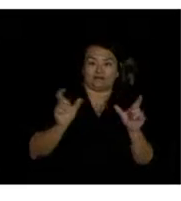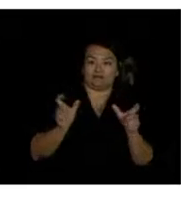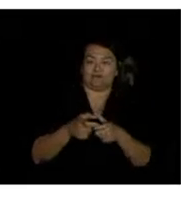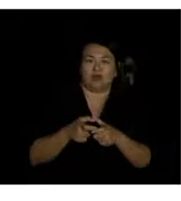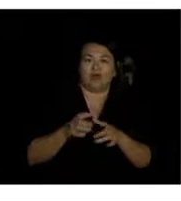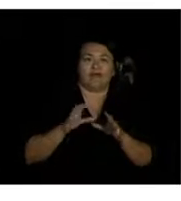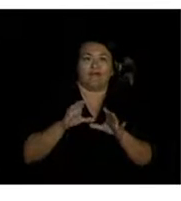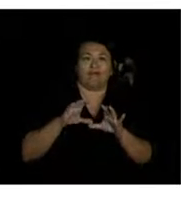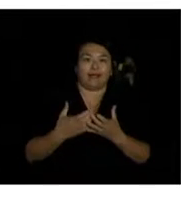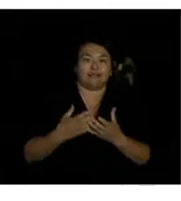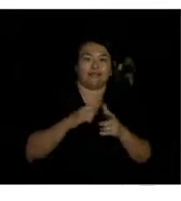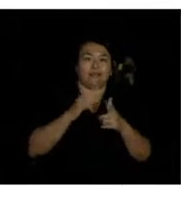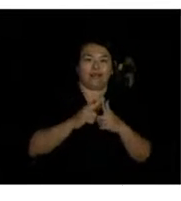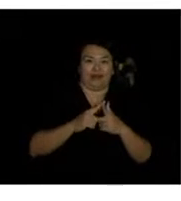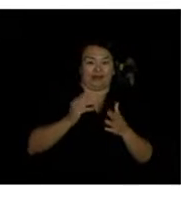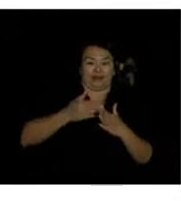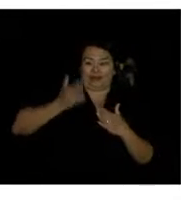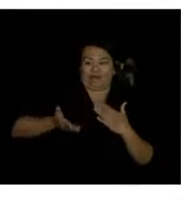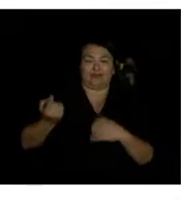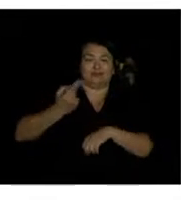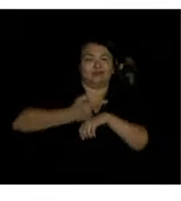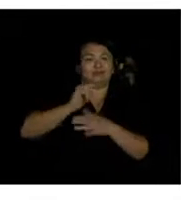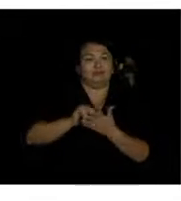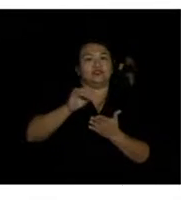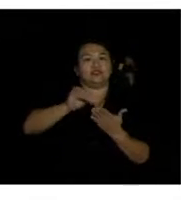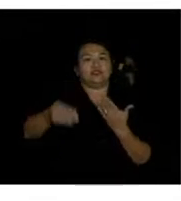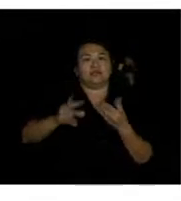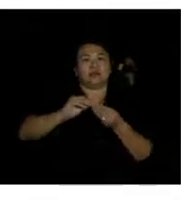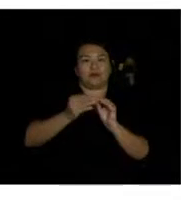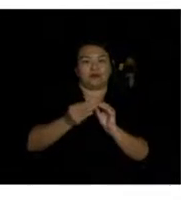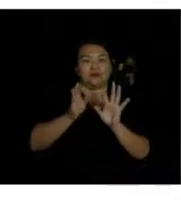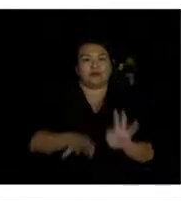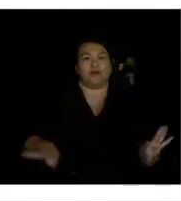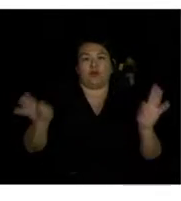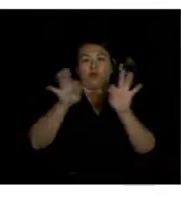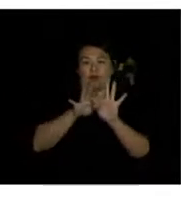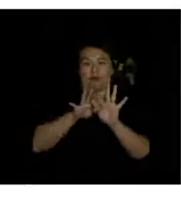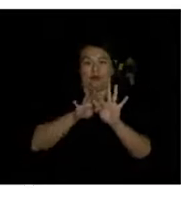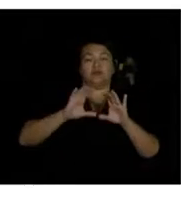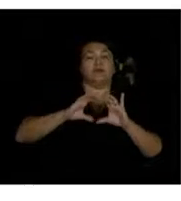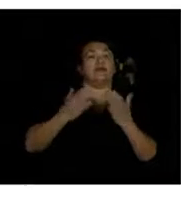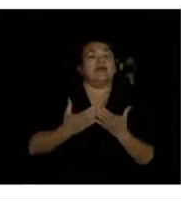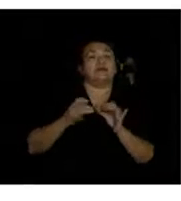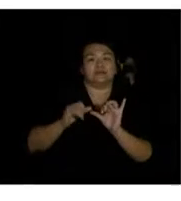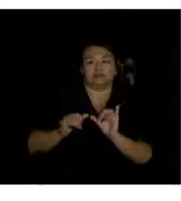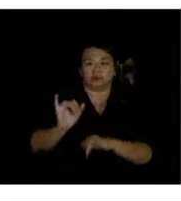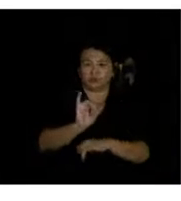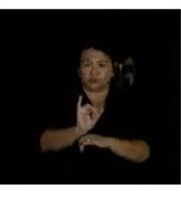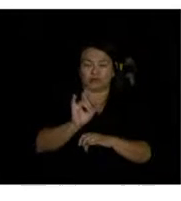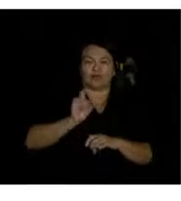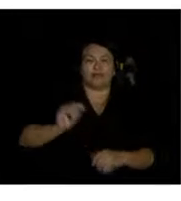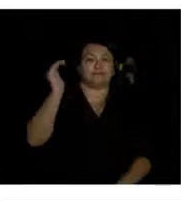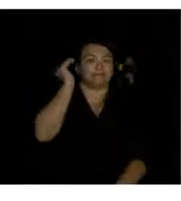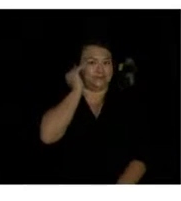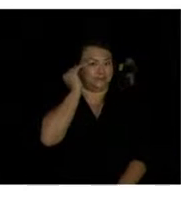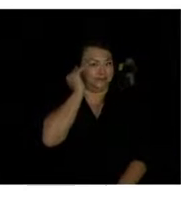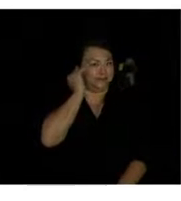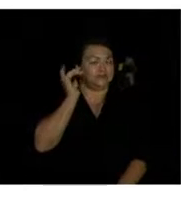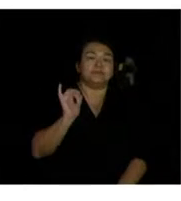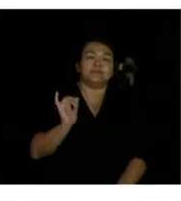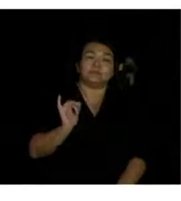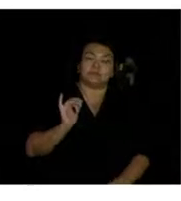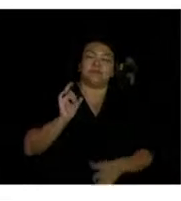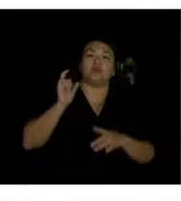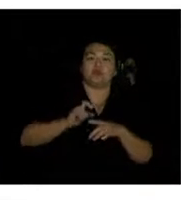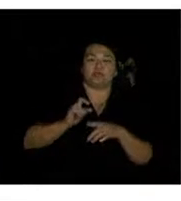day, your student load is something that's important. But class size is also something that we need to be cognizant of, because if we want